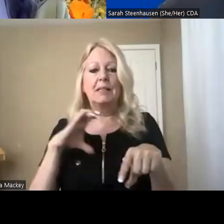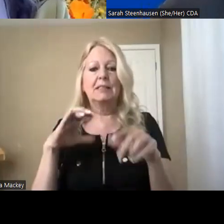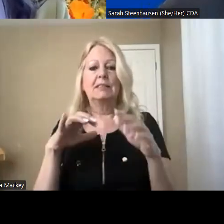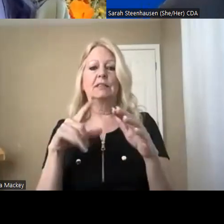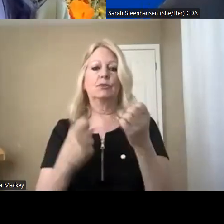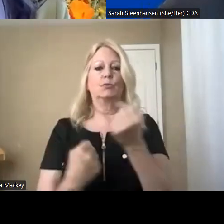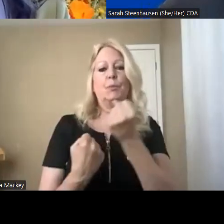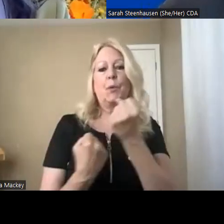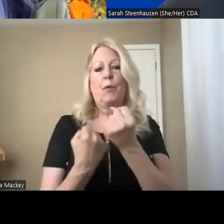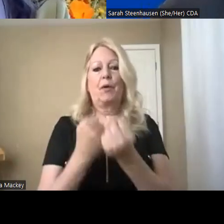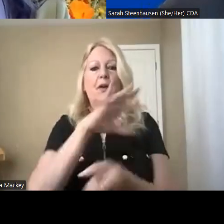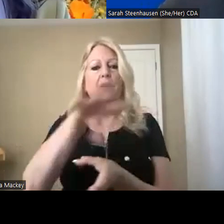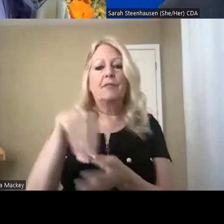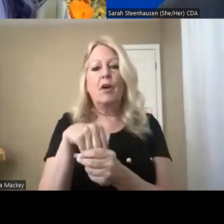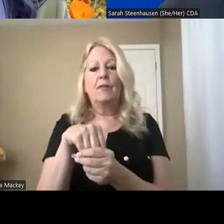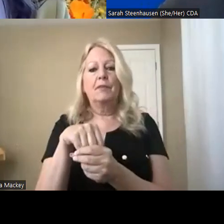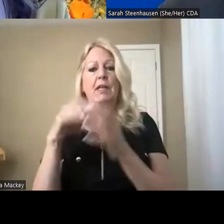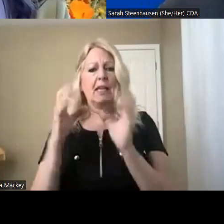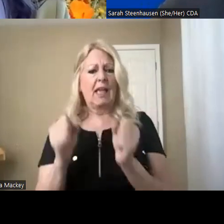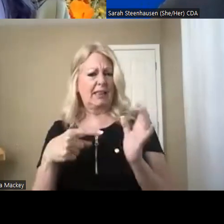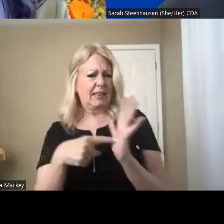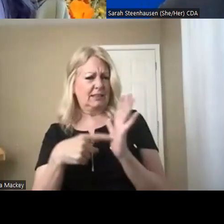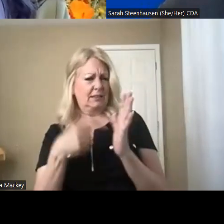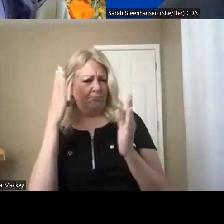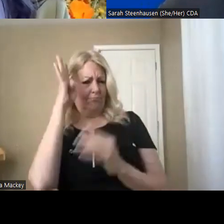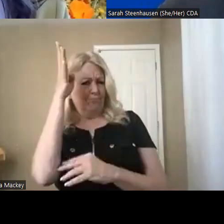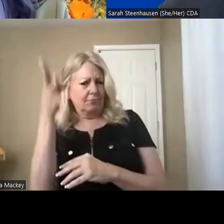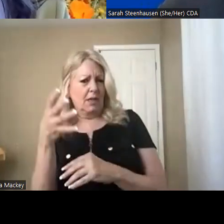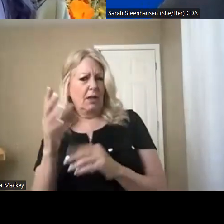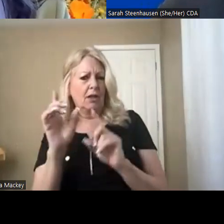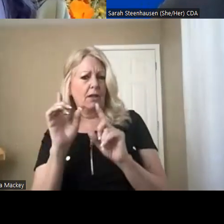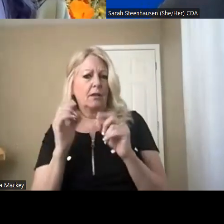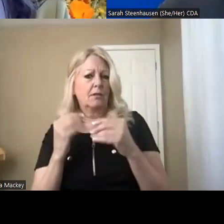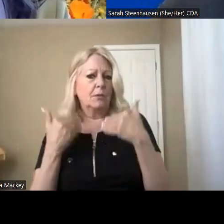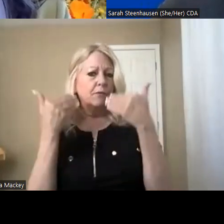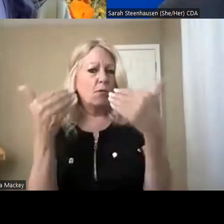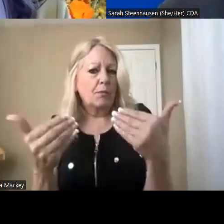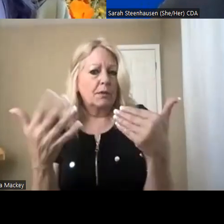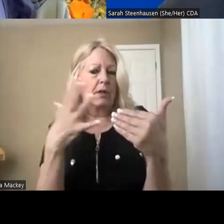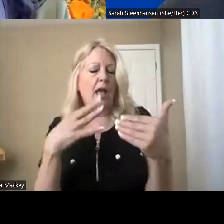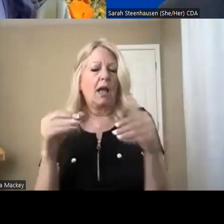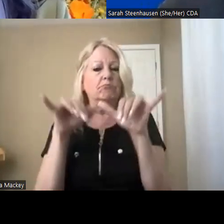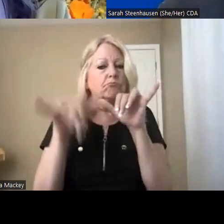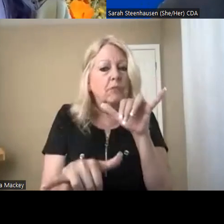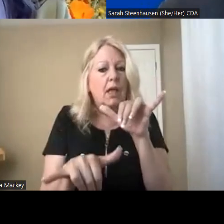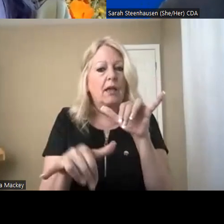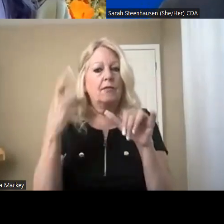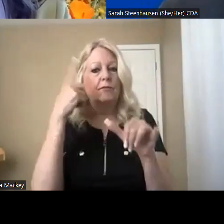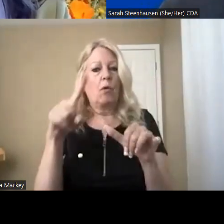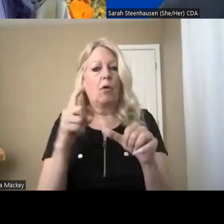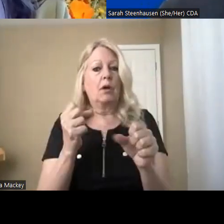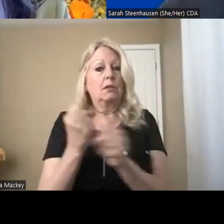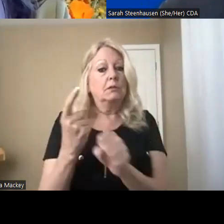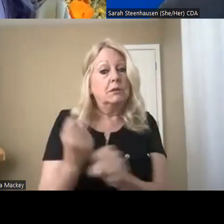can this idea move forward and be sustainable over a year or 2 years? And I